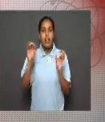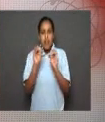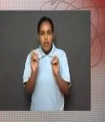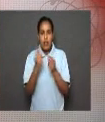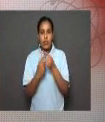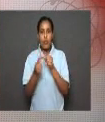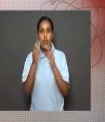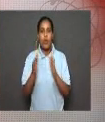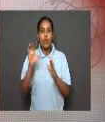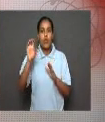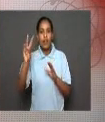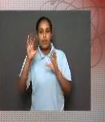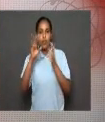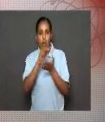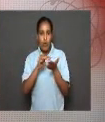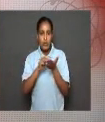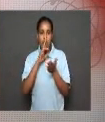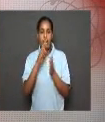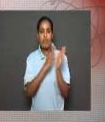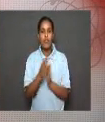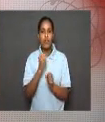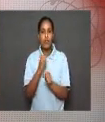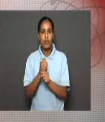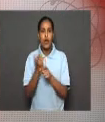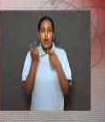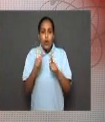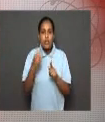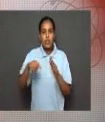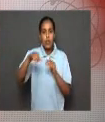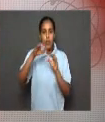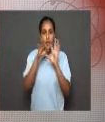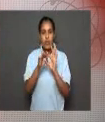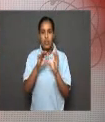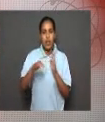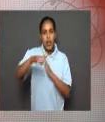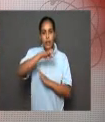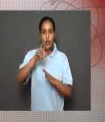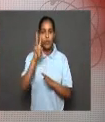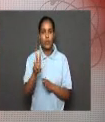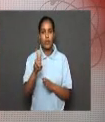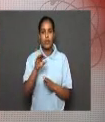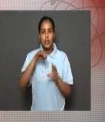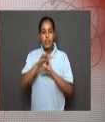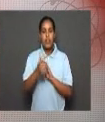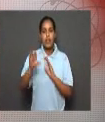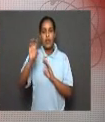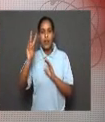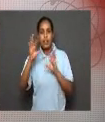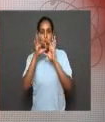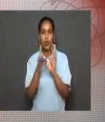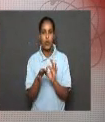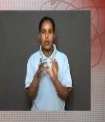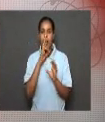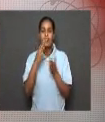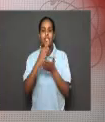non-polar covalent molecules are formed when the bonding electron pairs in a covalent bond